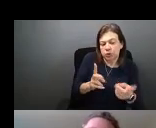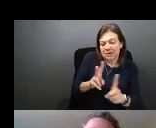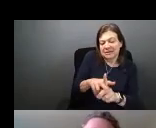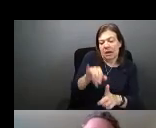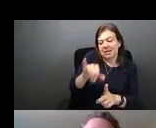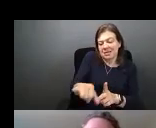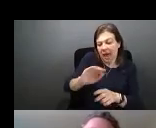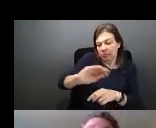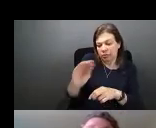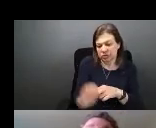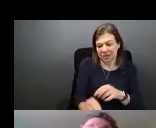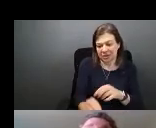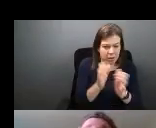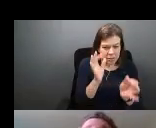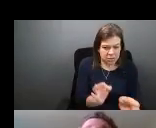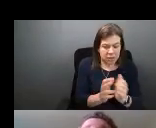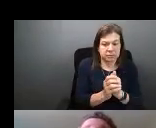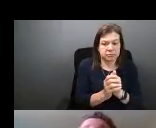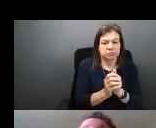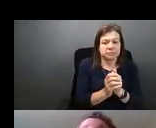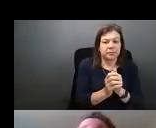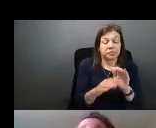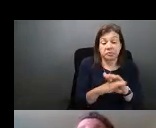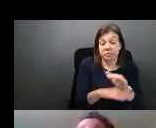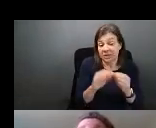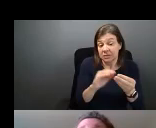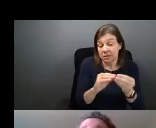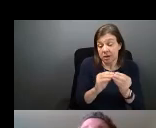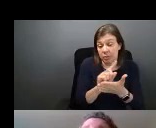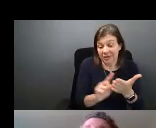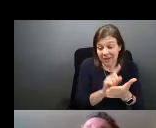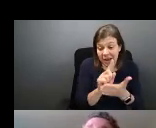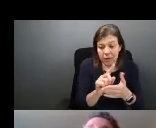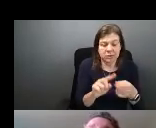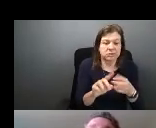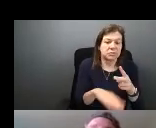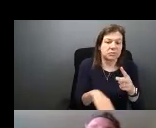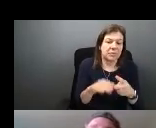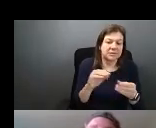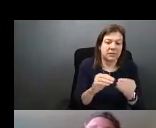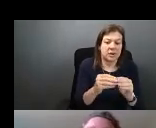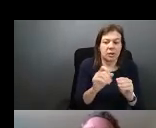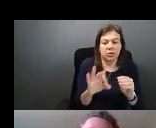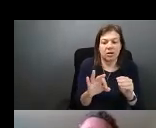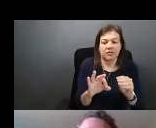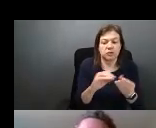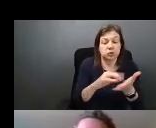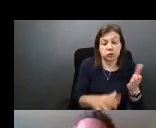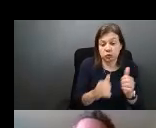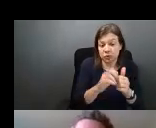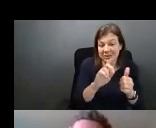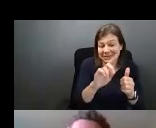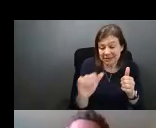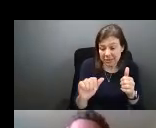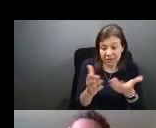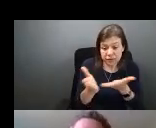particular percentage. Was it based on the number of hours? Was it based on the number of students with disabilities